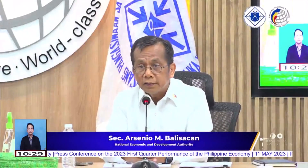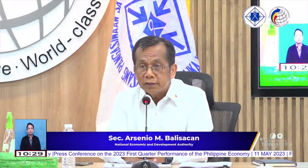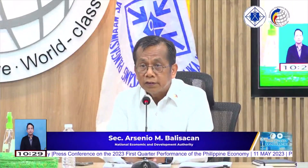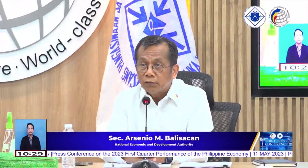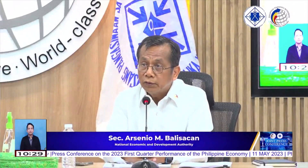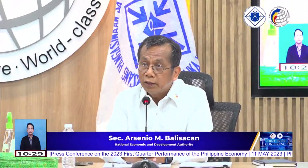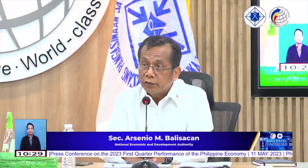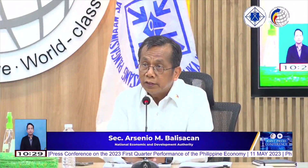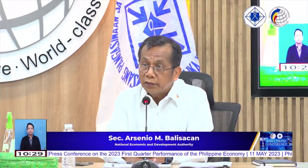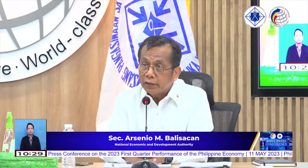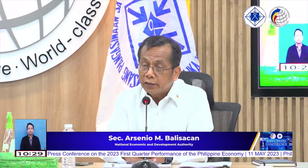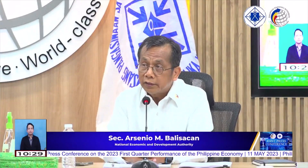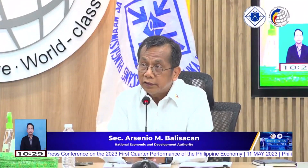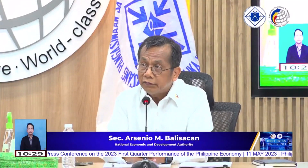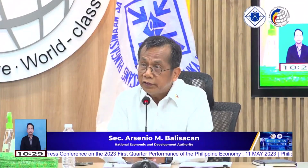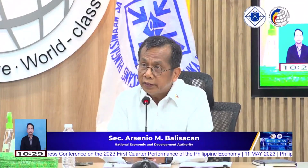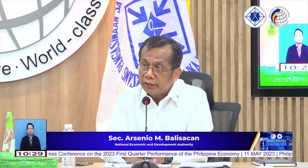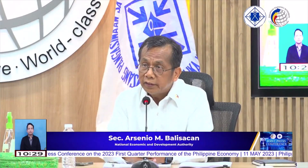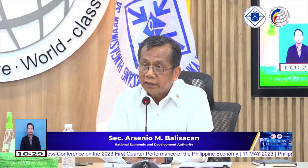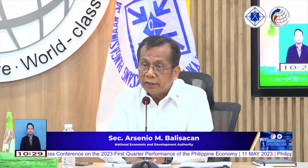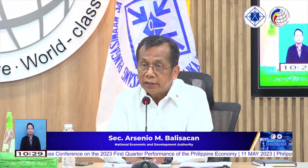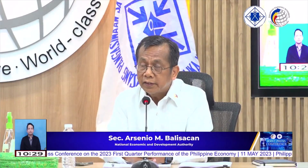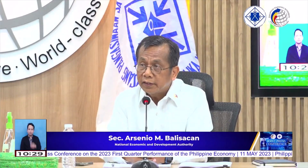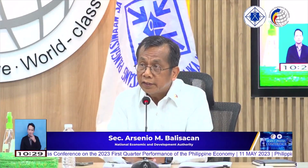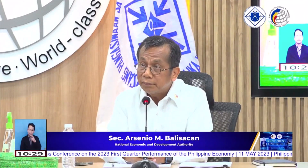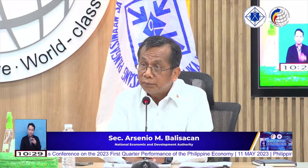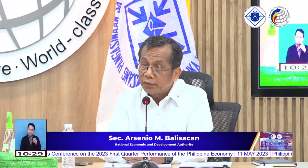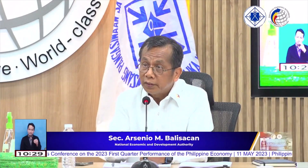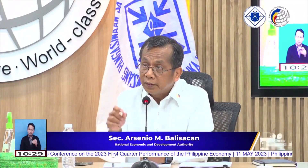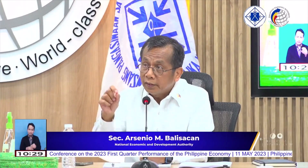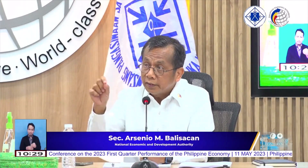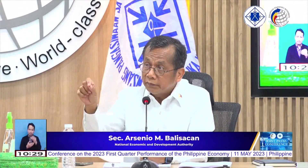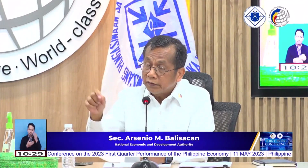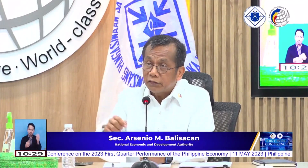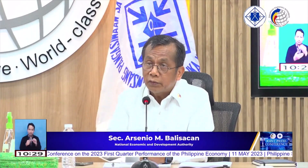the slowdown that you have seen in the first quarter